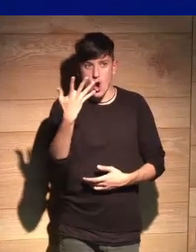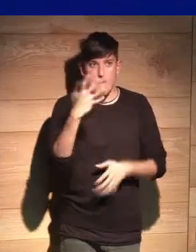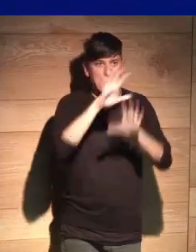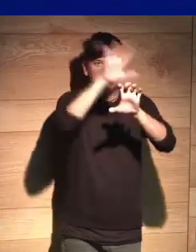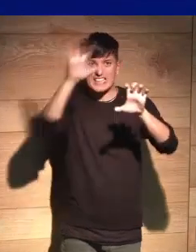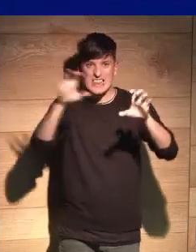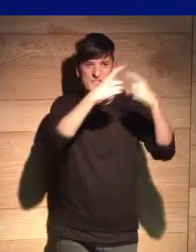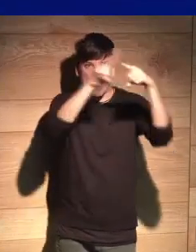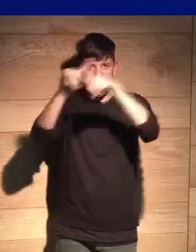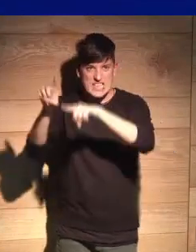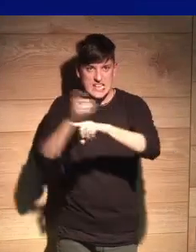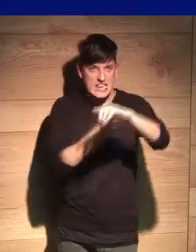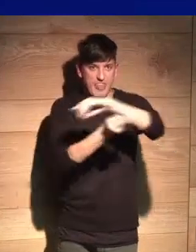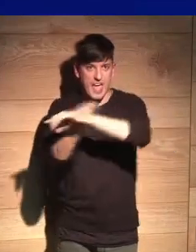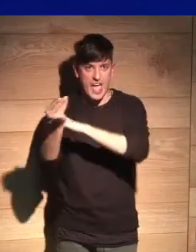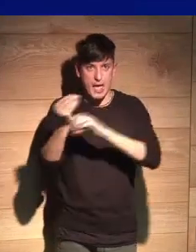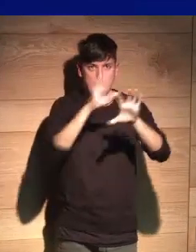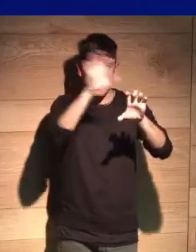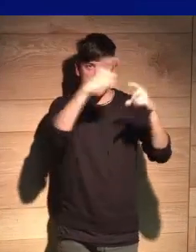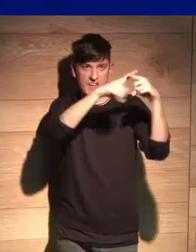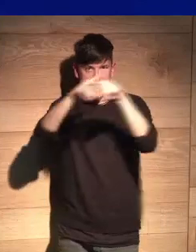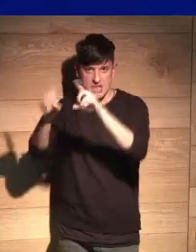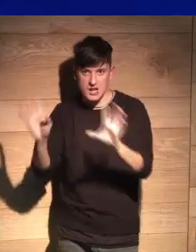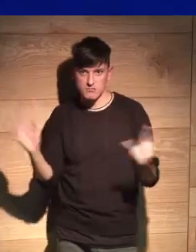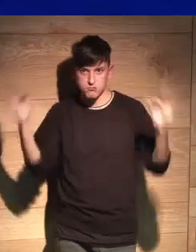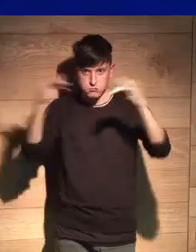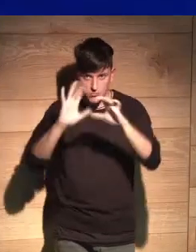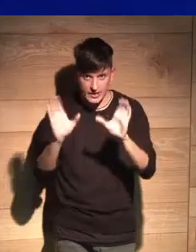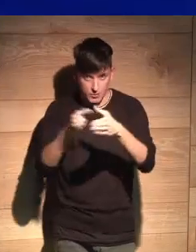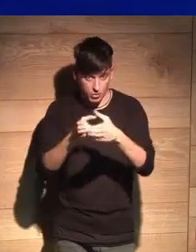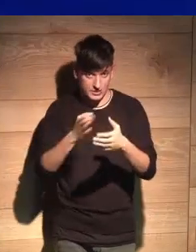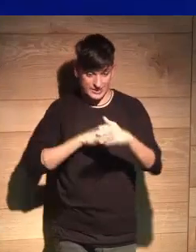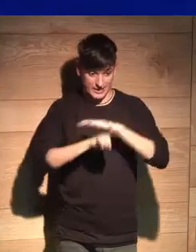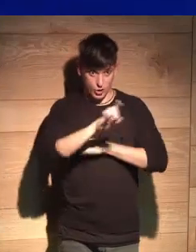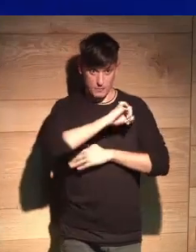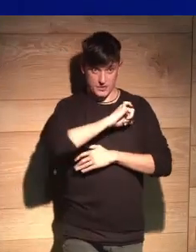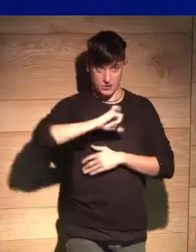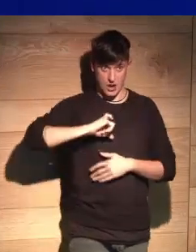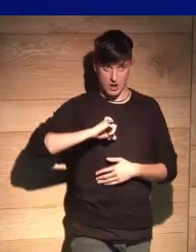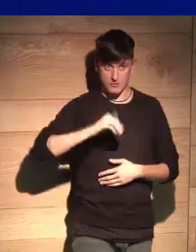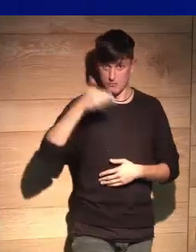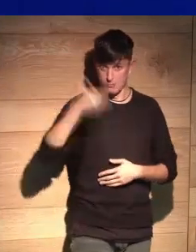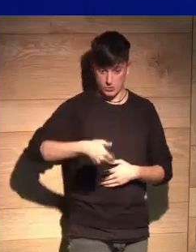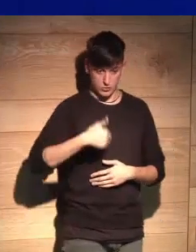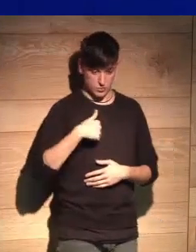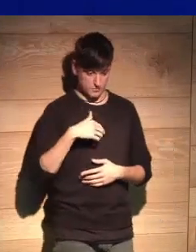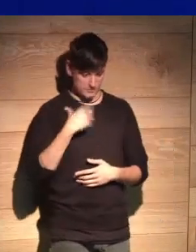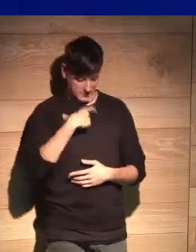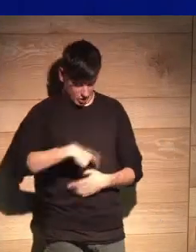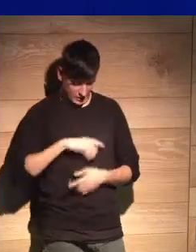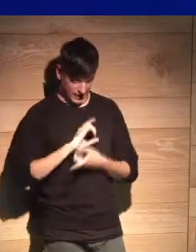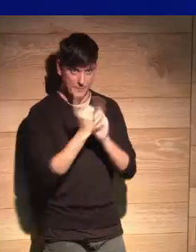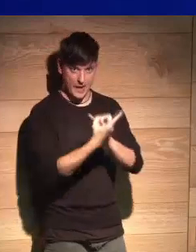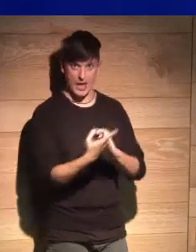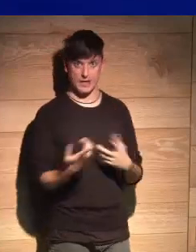People of 5, 6 different nationalities. And that's not only professional development. It's